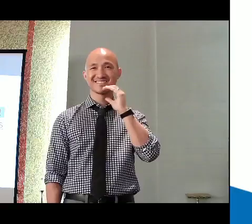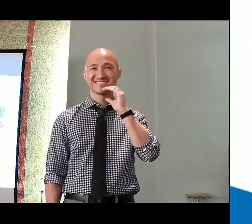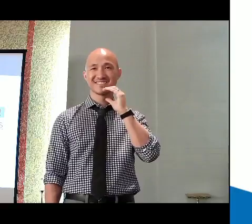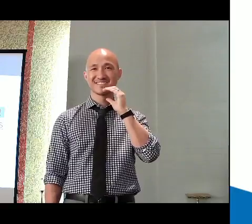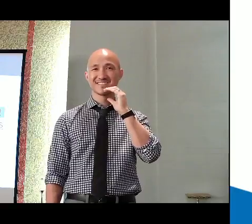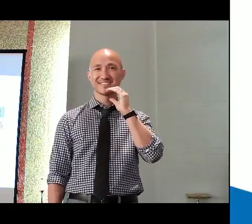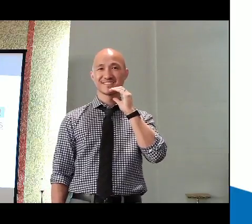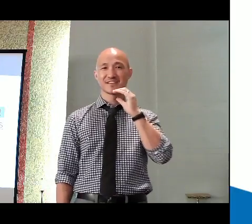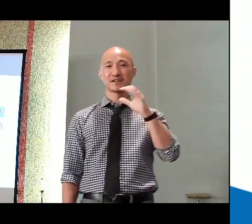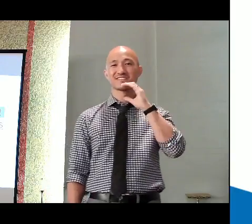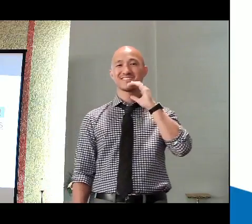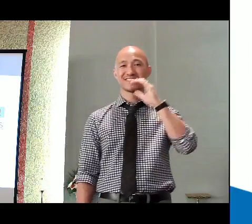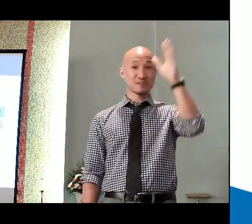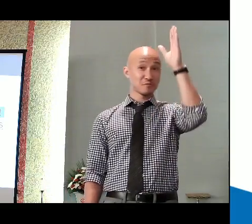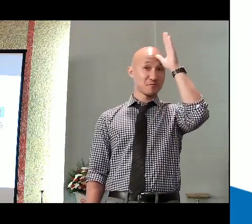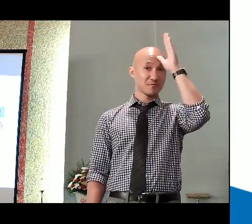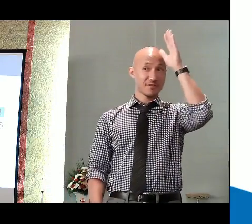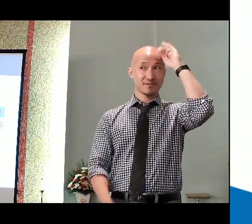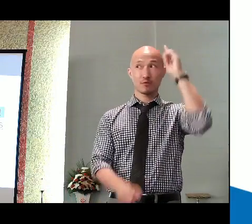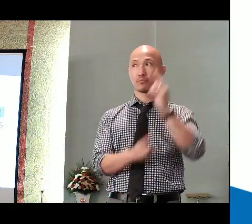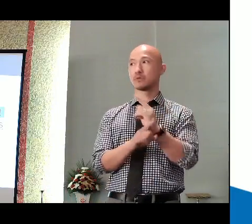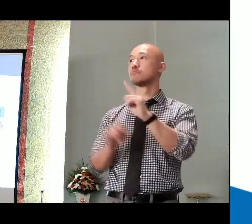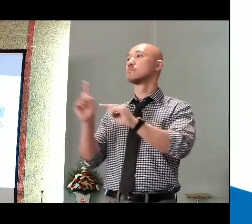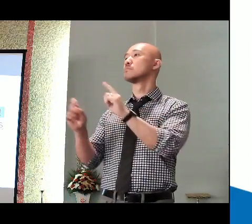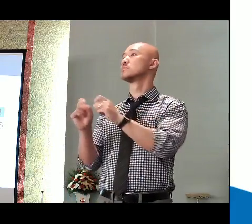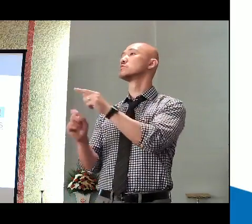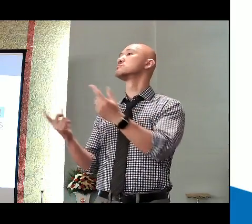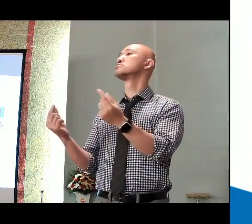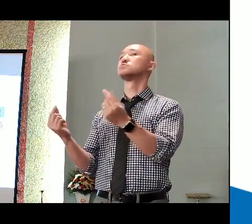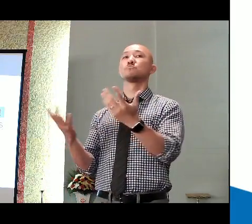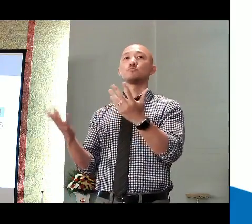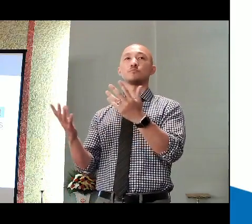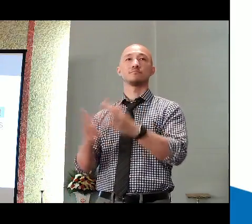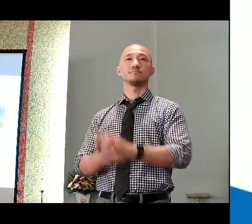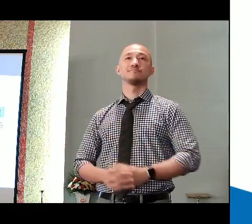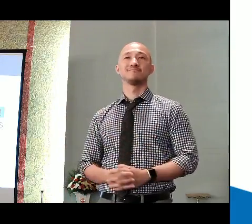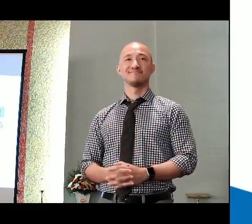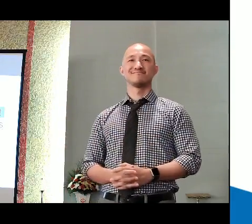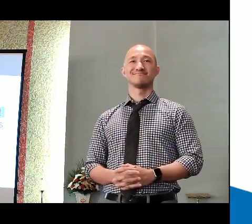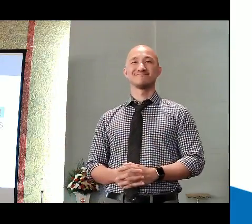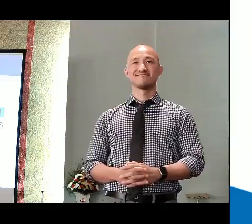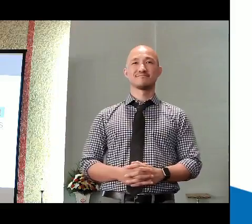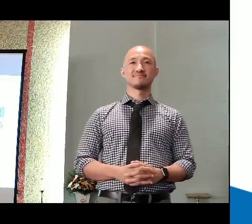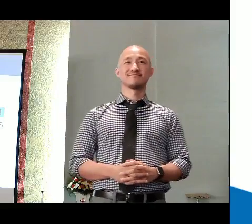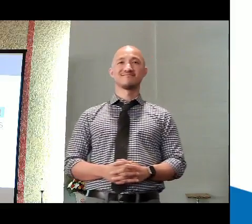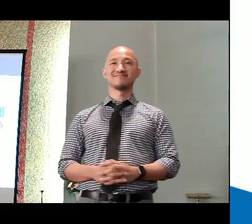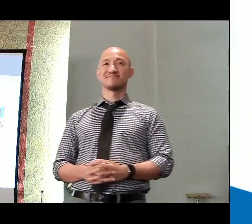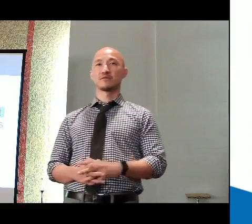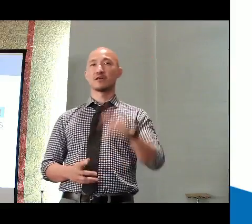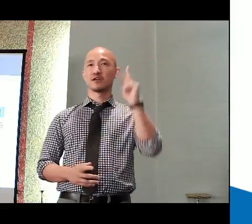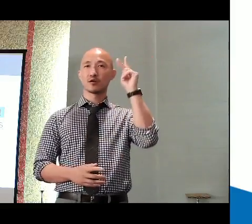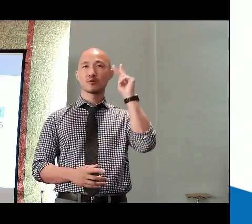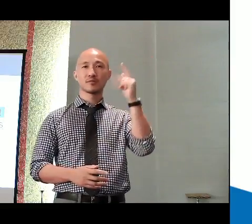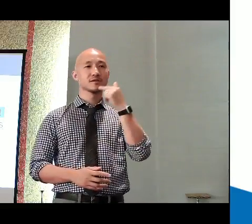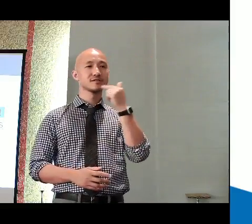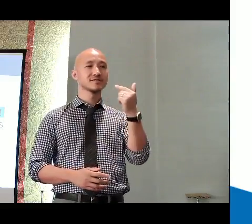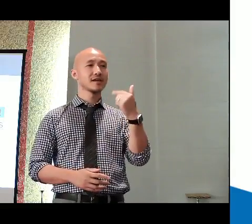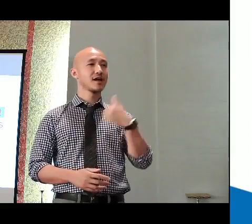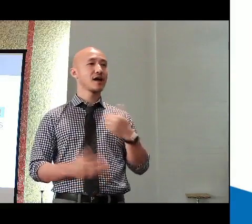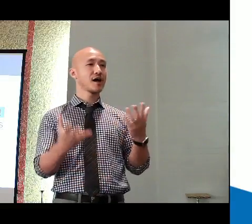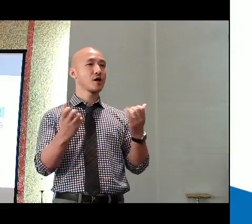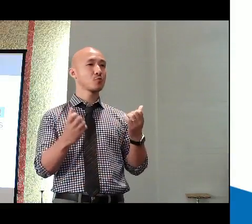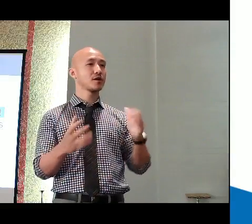the talk with me. As soon as I made my intentions known to my father-in-law that, you know, I wanted to marry his